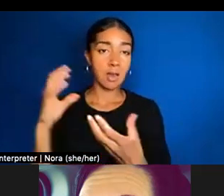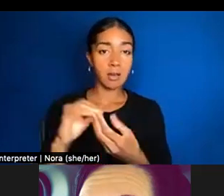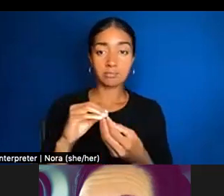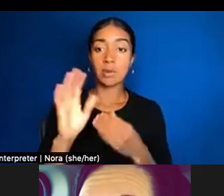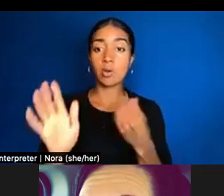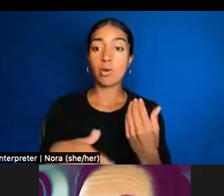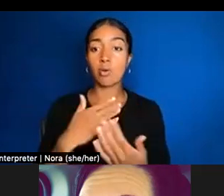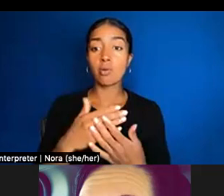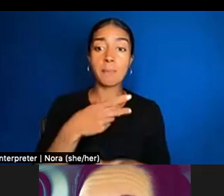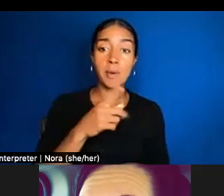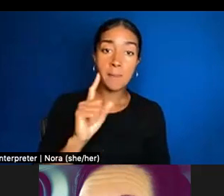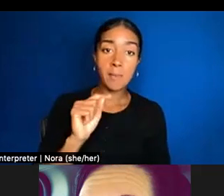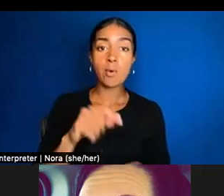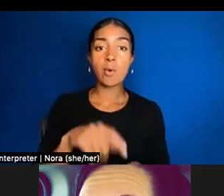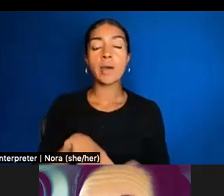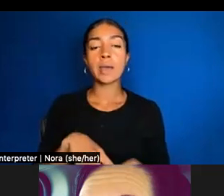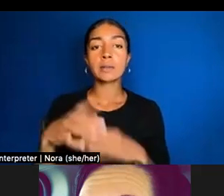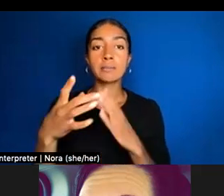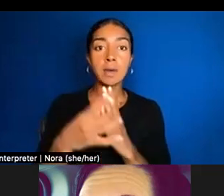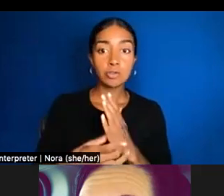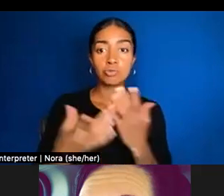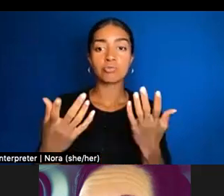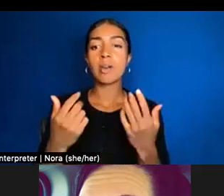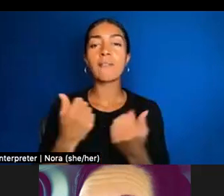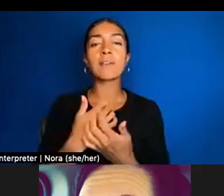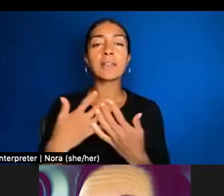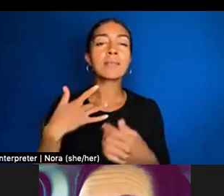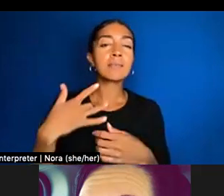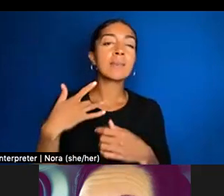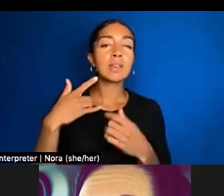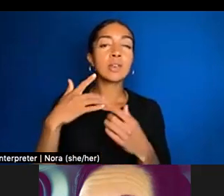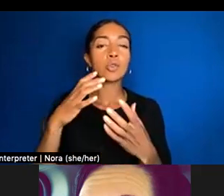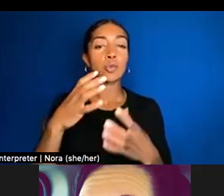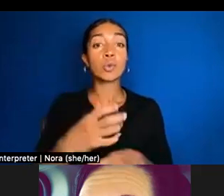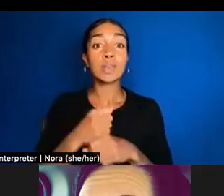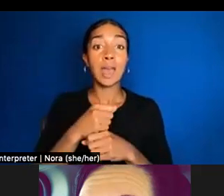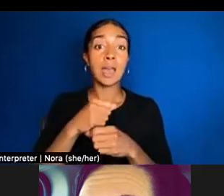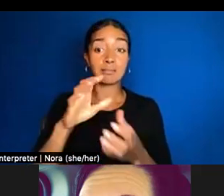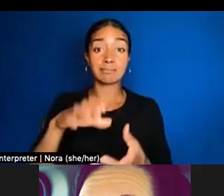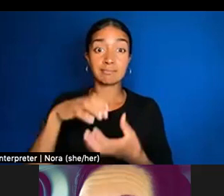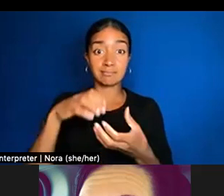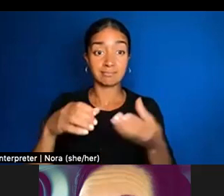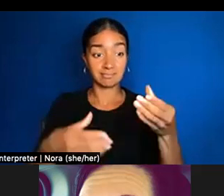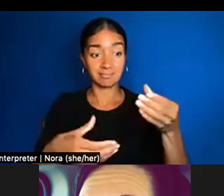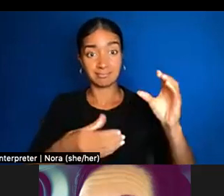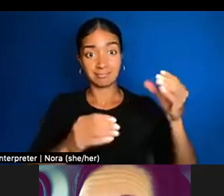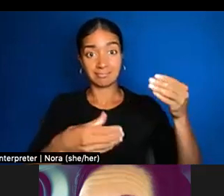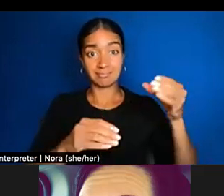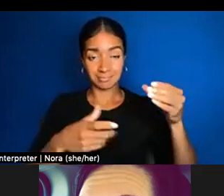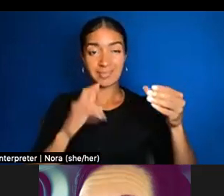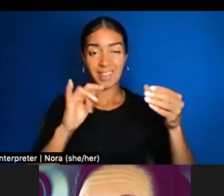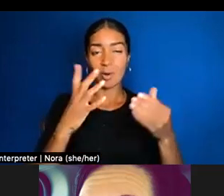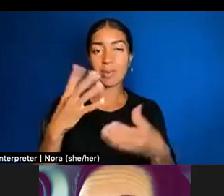all of the binder, like everything that you would normally get in a big, huge, thick, like 3-ring binder, that will be